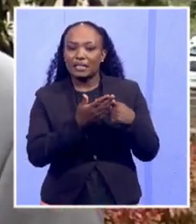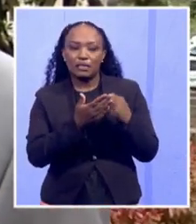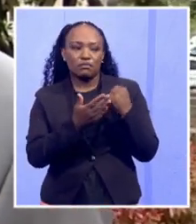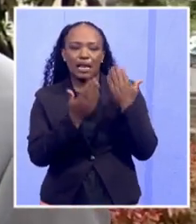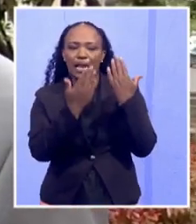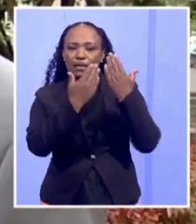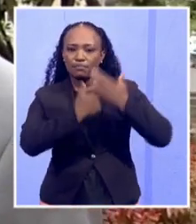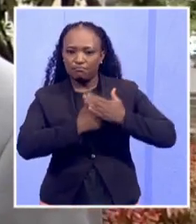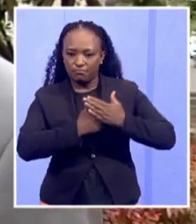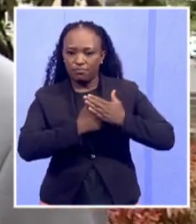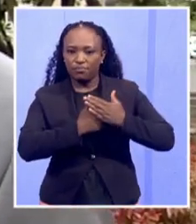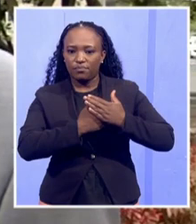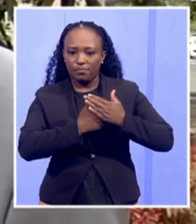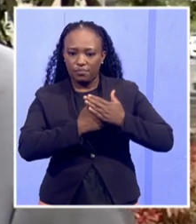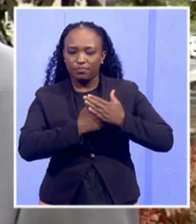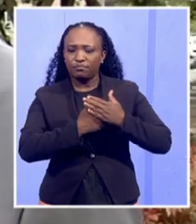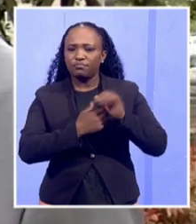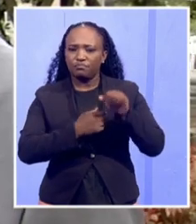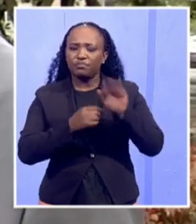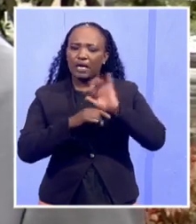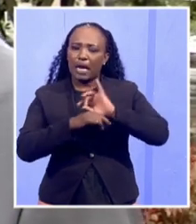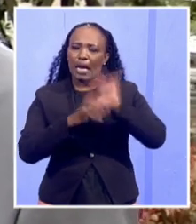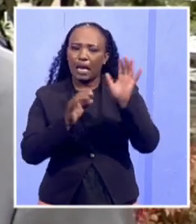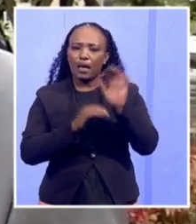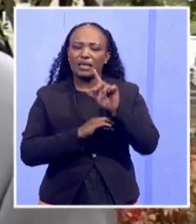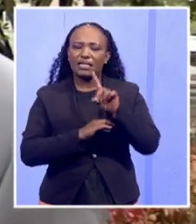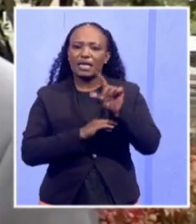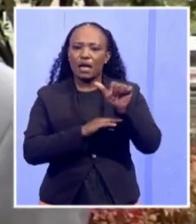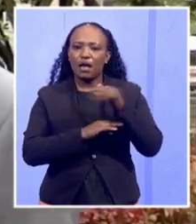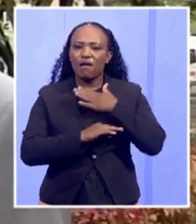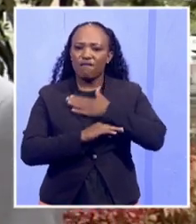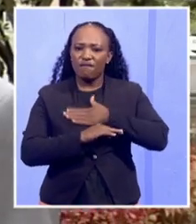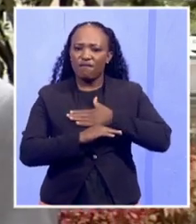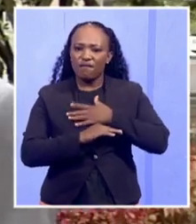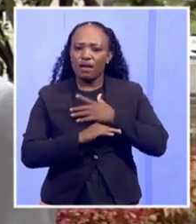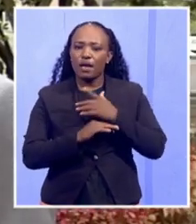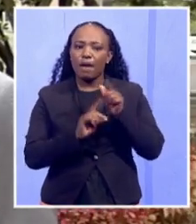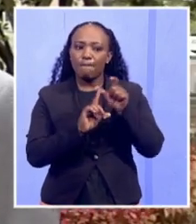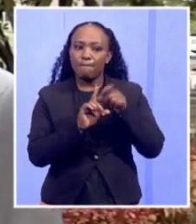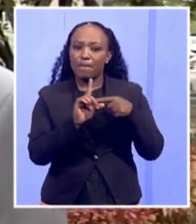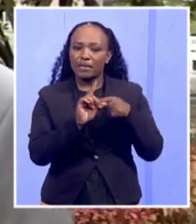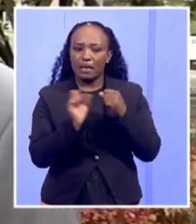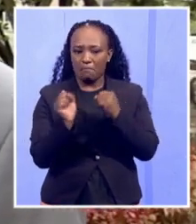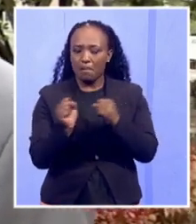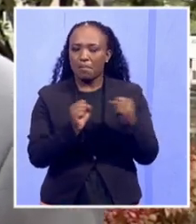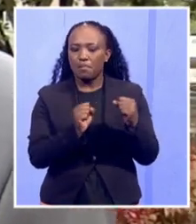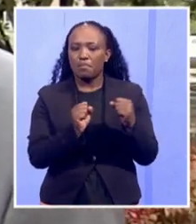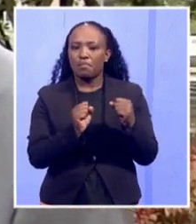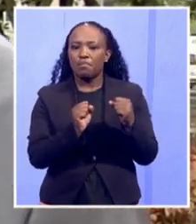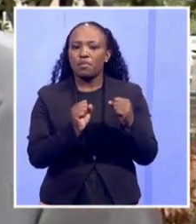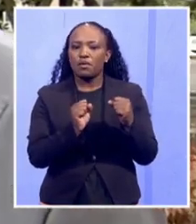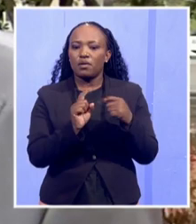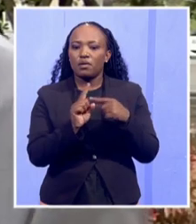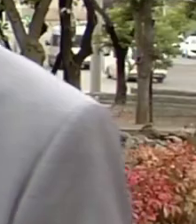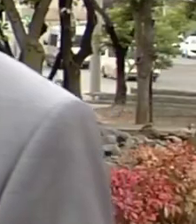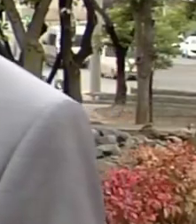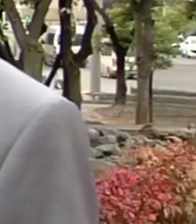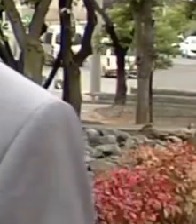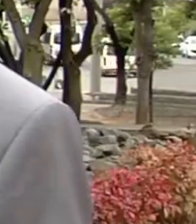night, it was clear that the DA will still field the same candidate, Alderwoman Tanya